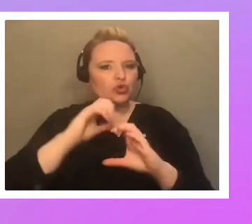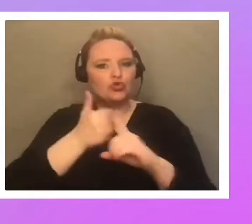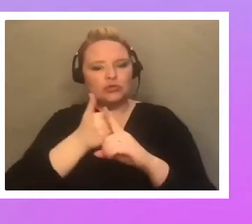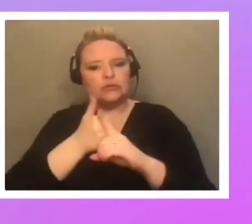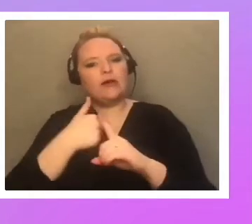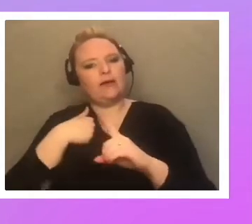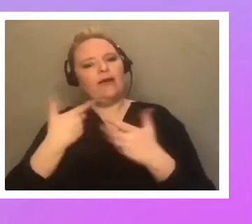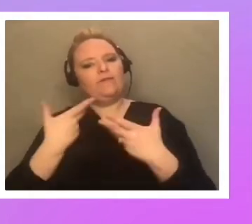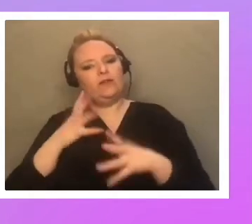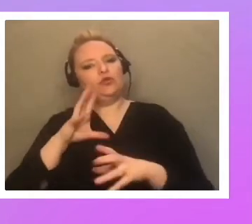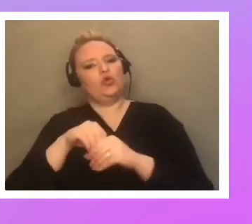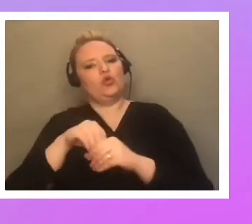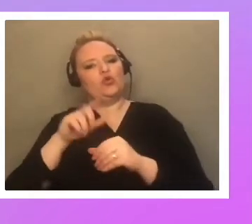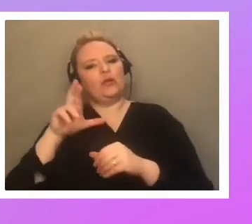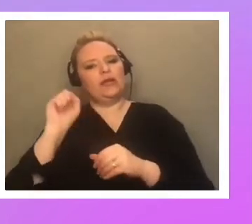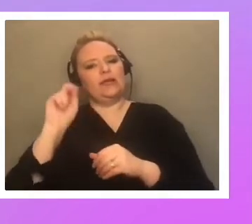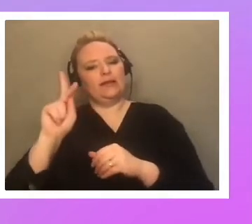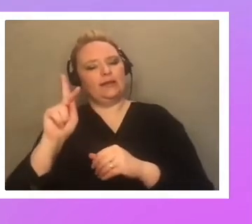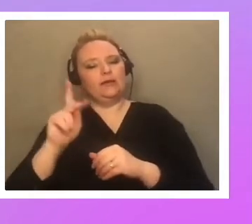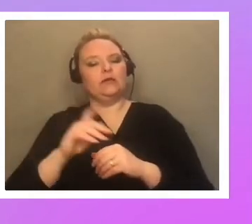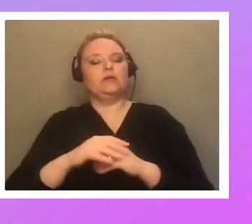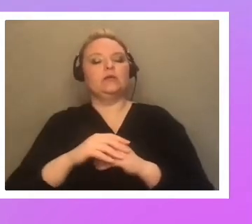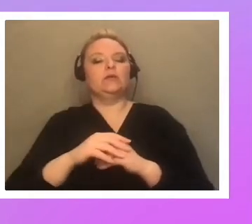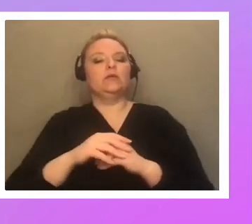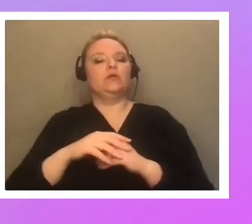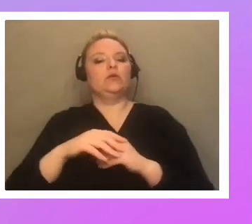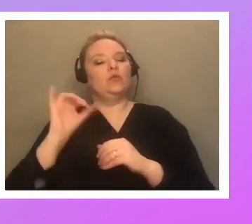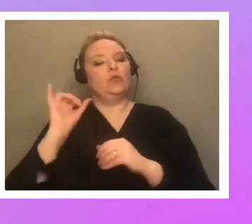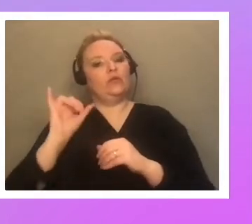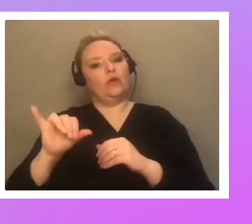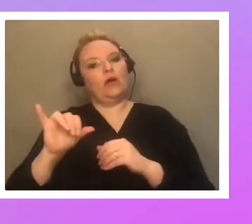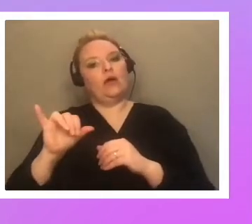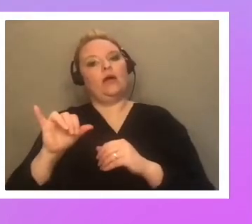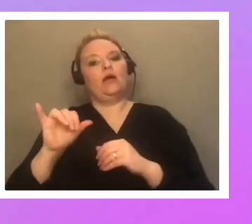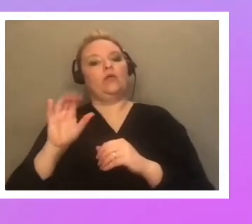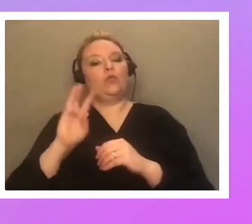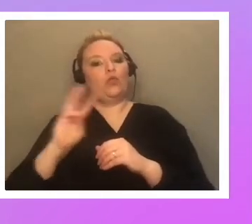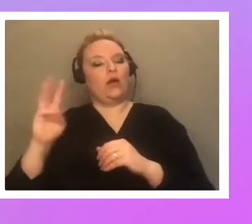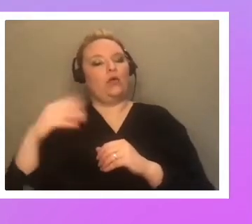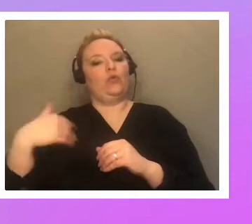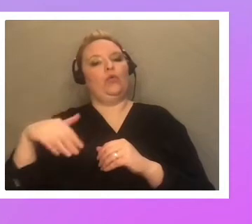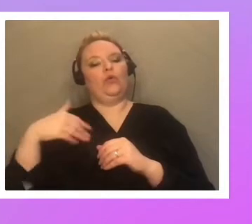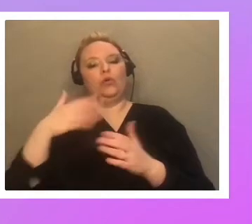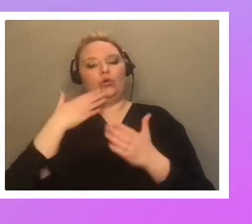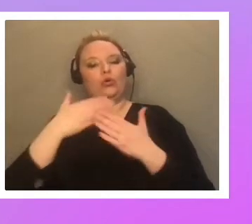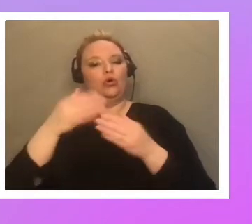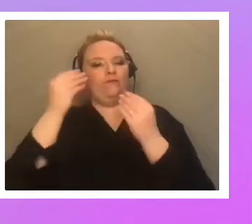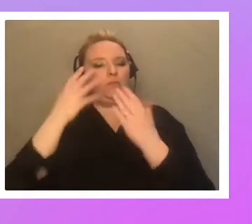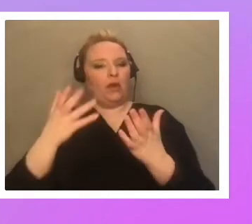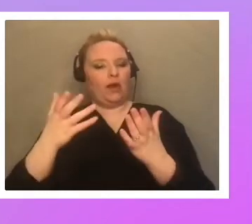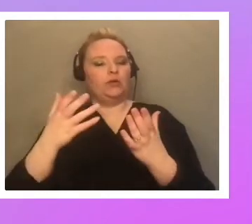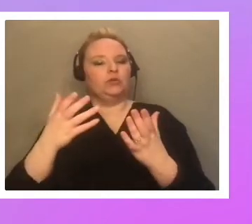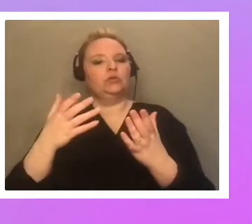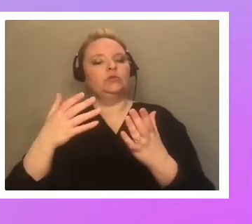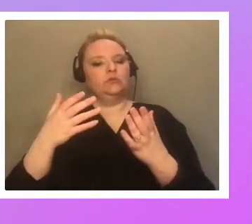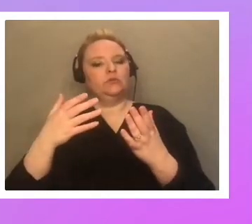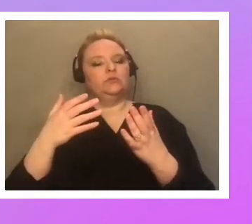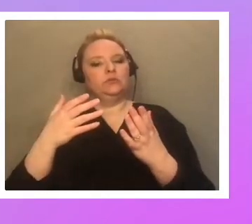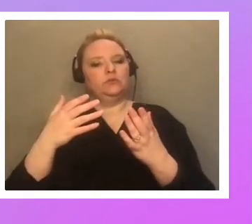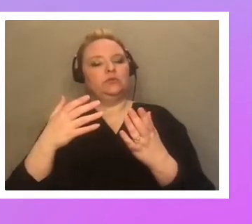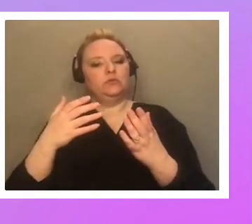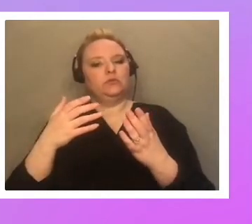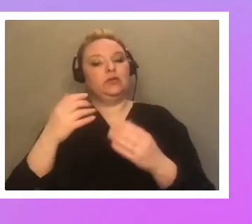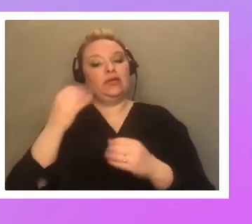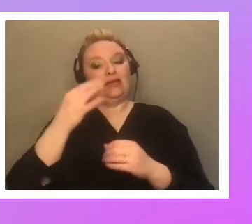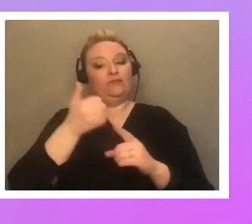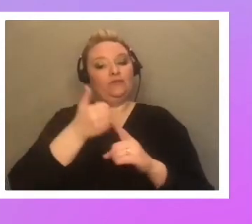own because there is great information that they have for everybody involved in